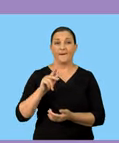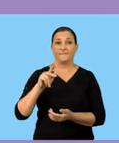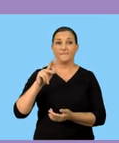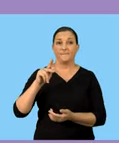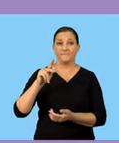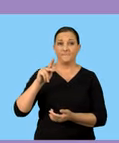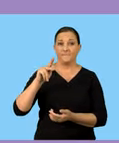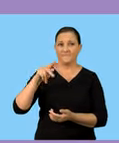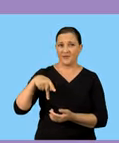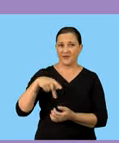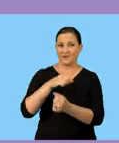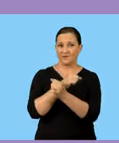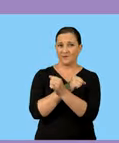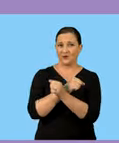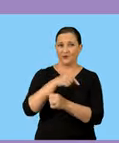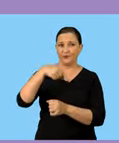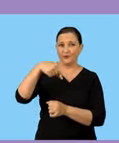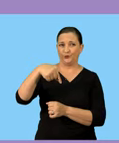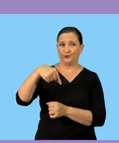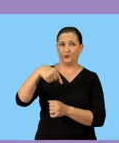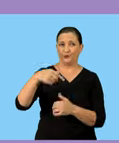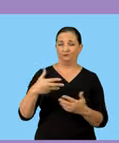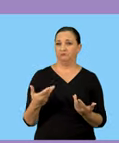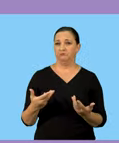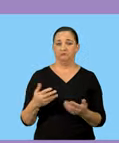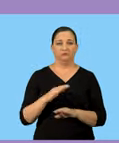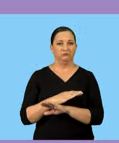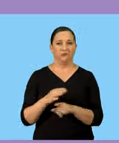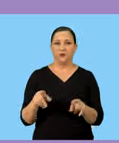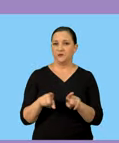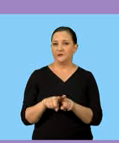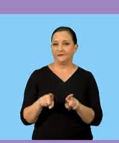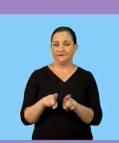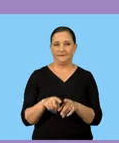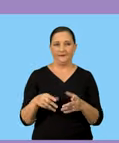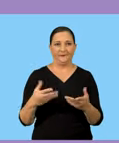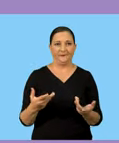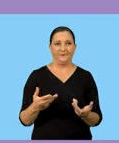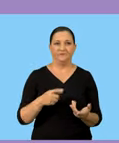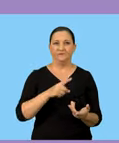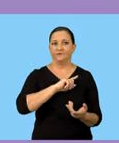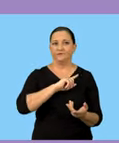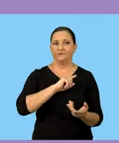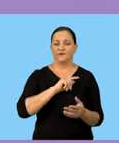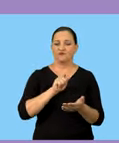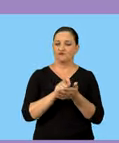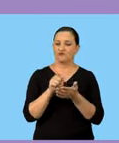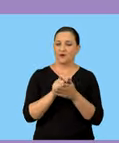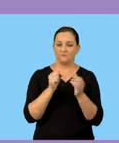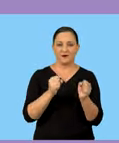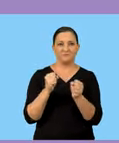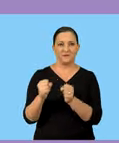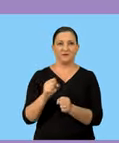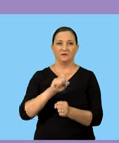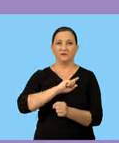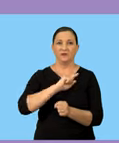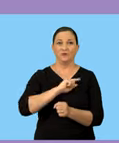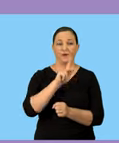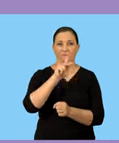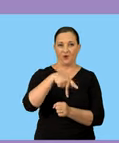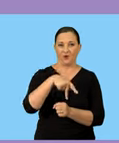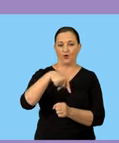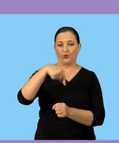is 15. Then p multiplied by q. Because there are none that have the same base, we are just